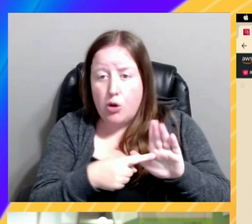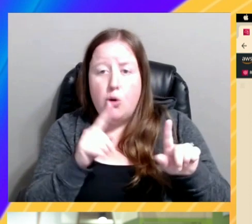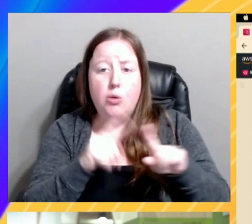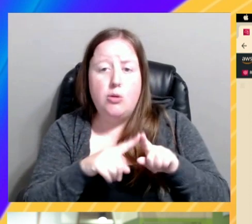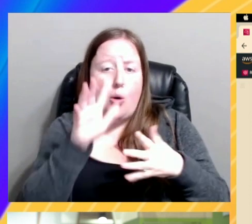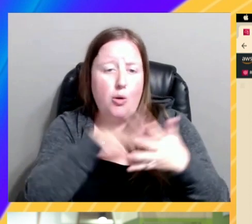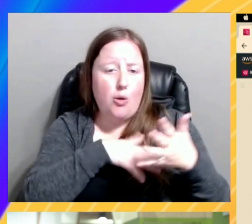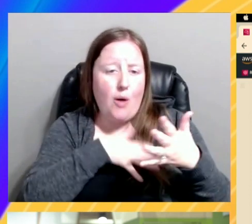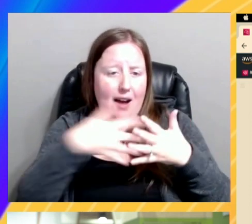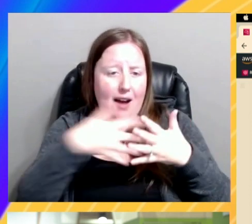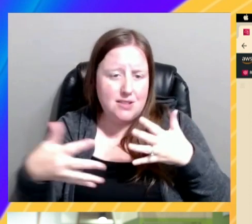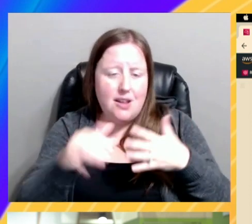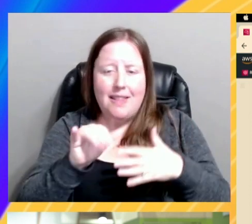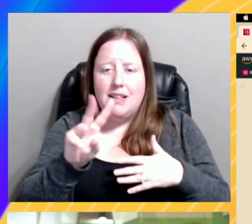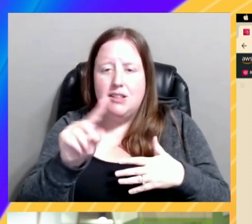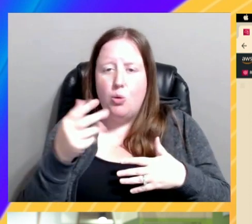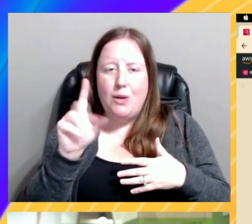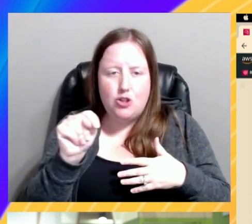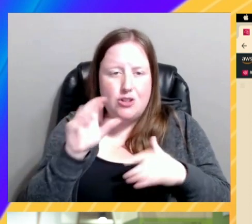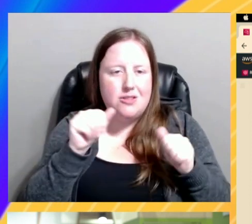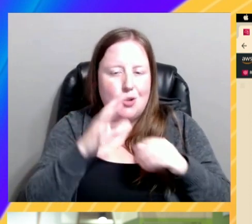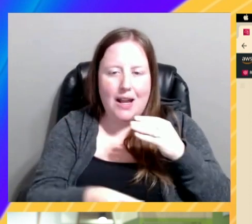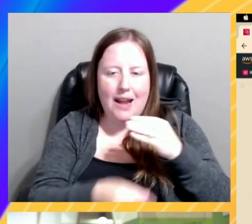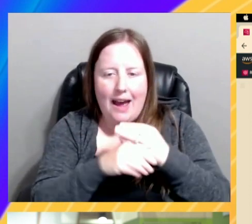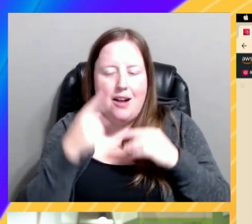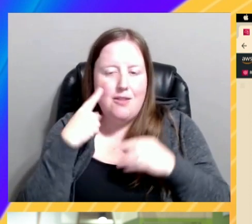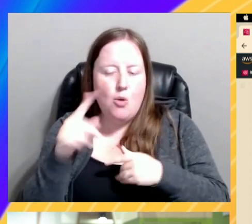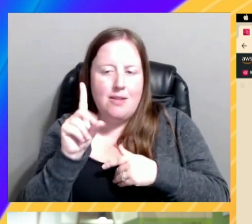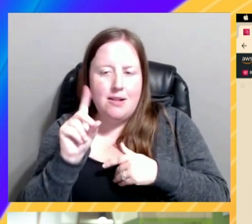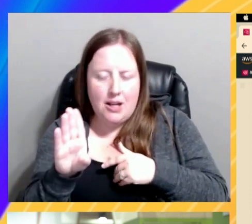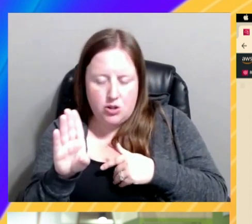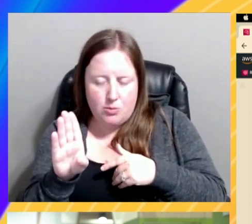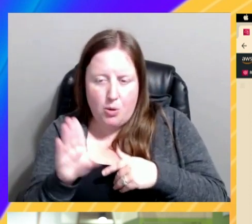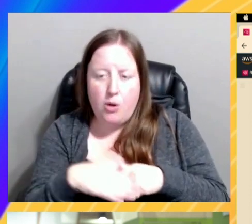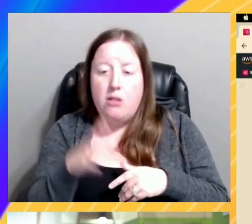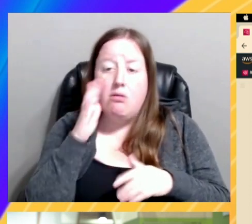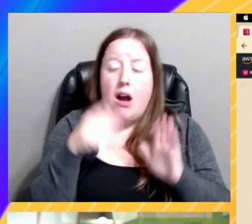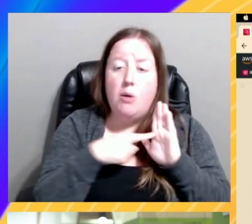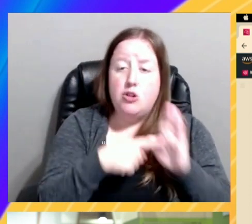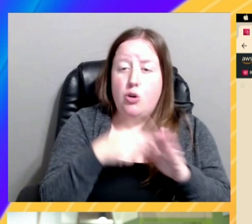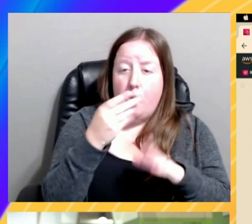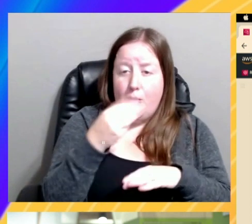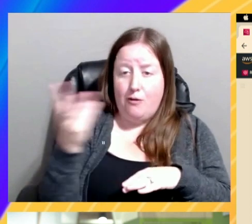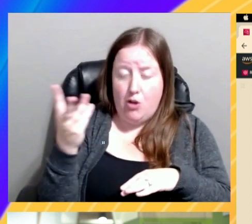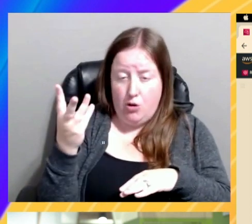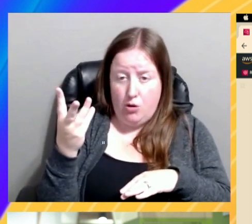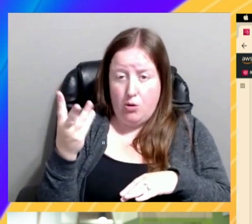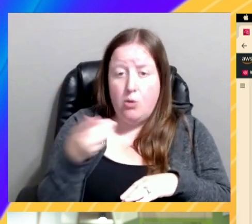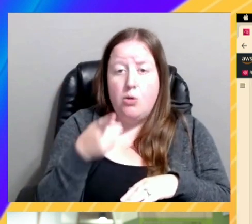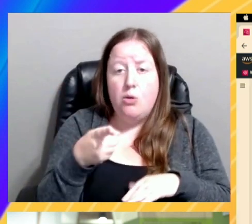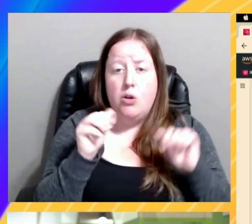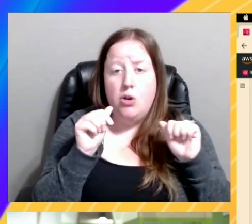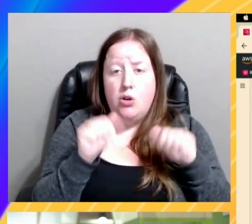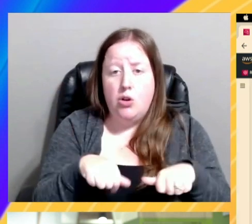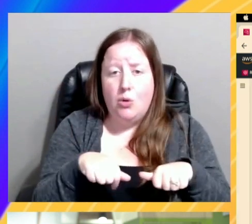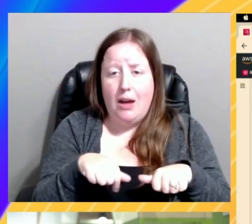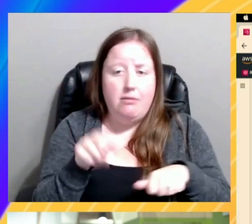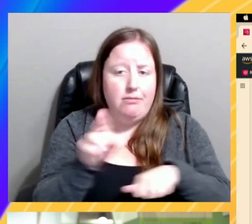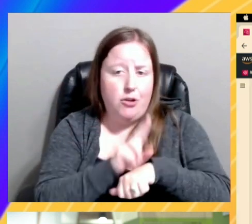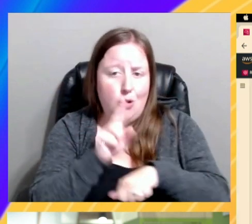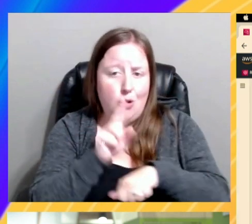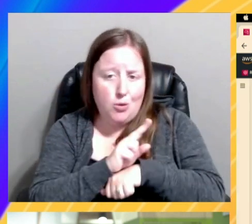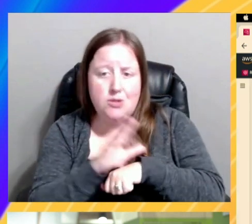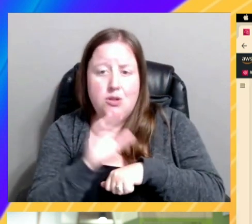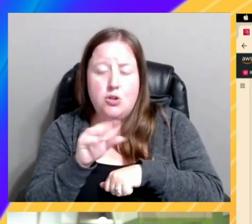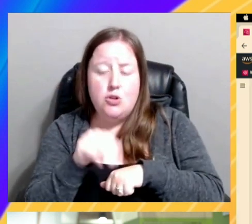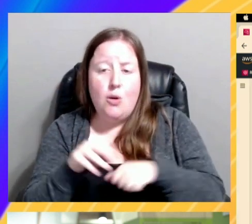the widgets you can actually place on a dashboard. So I'm going to show you a couple that you can explore. So if I go out of this, you'll see we're